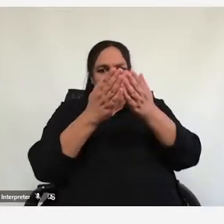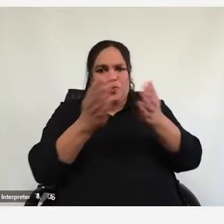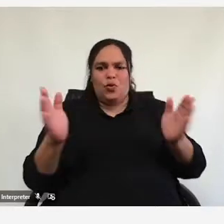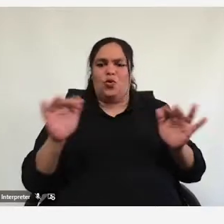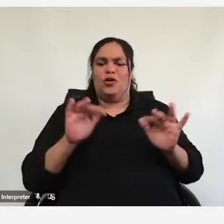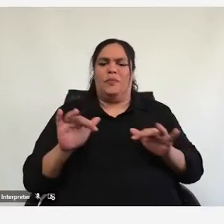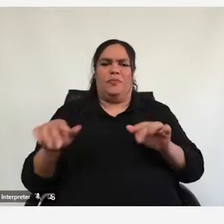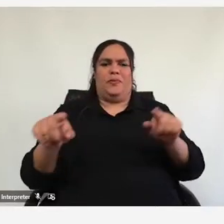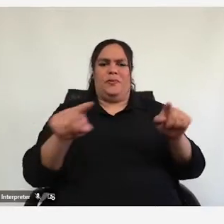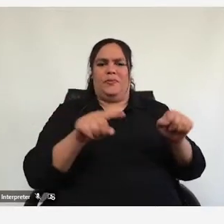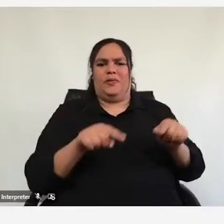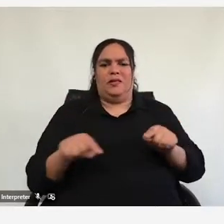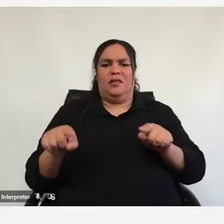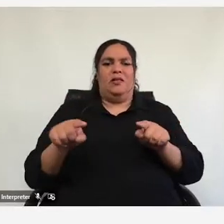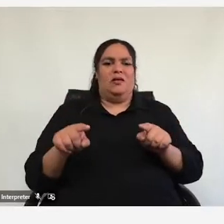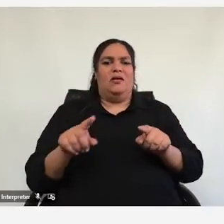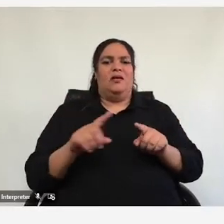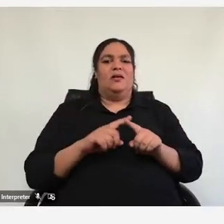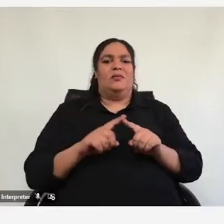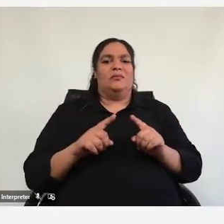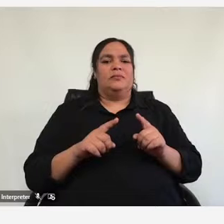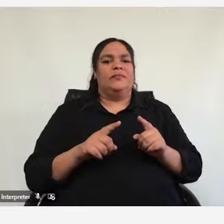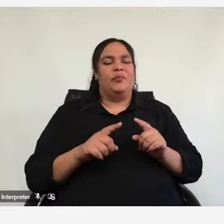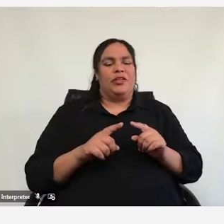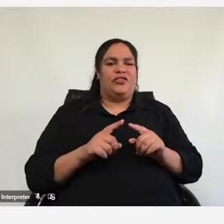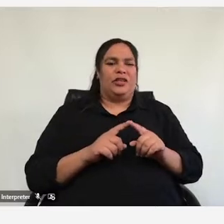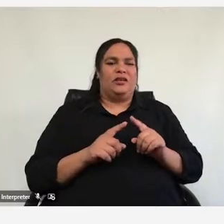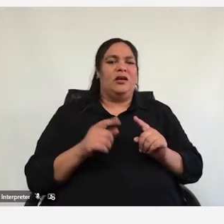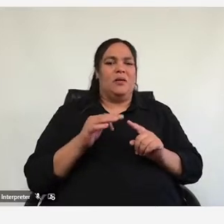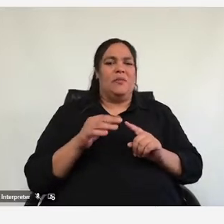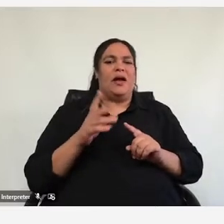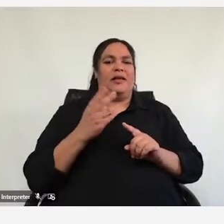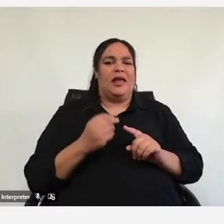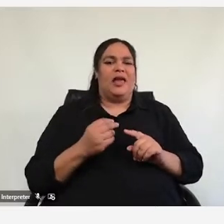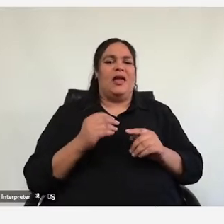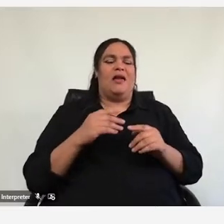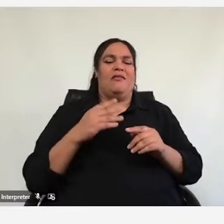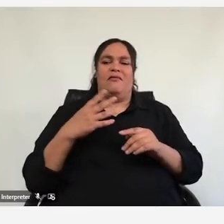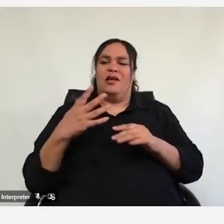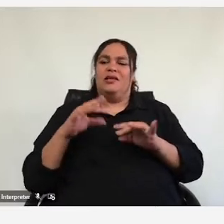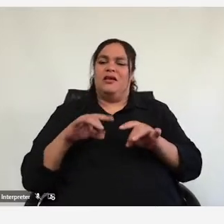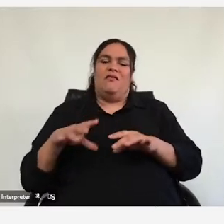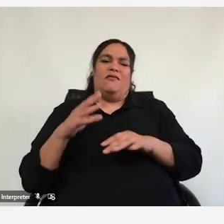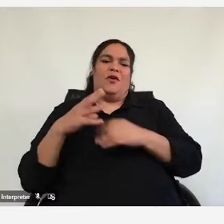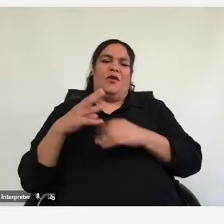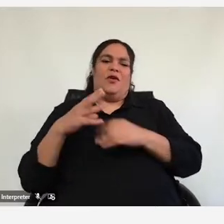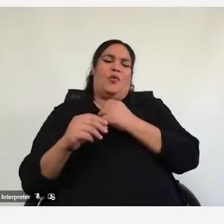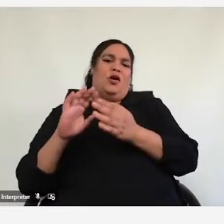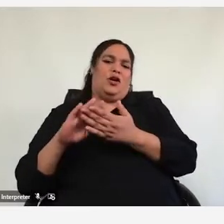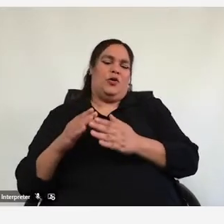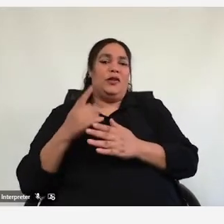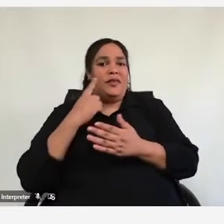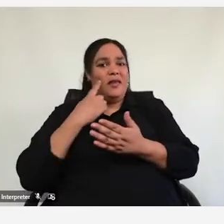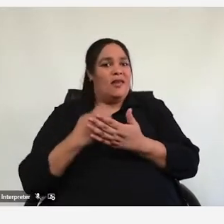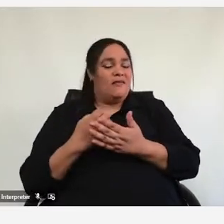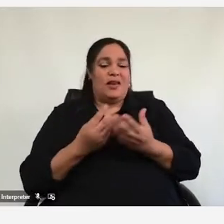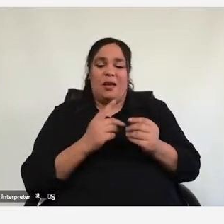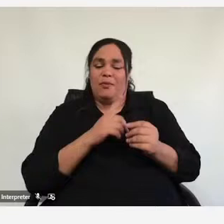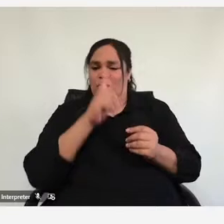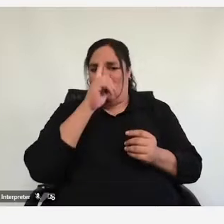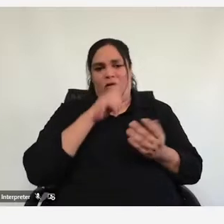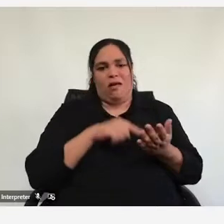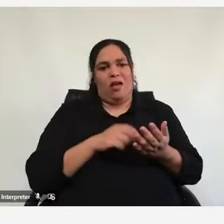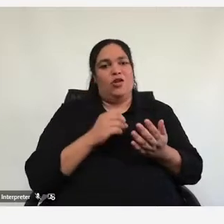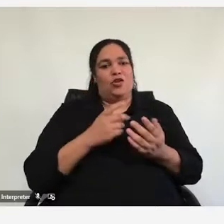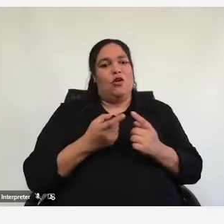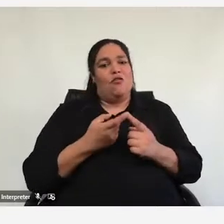population. It also, Speaker, fails the poor communities, and the evidence is there, the numbers don't lie. So